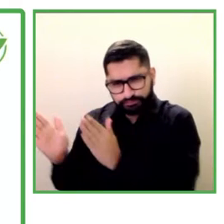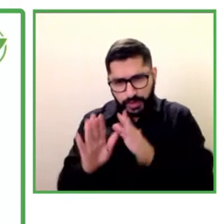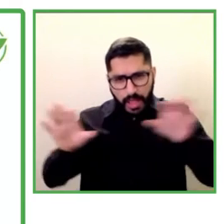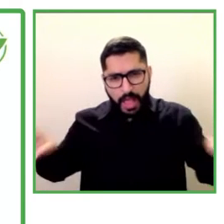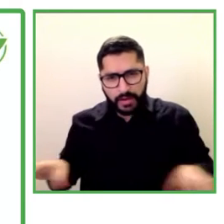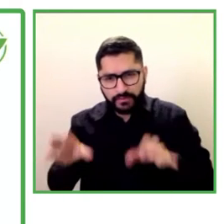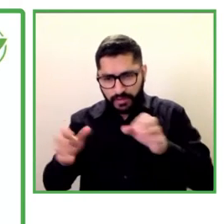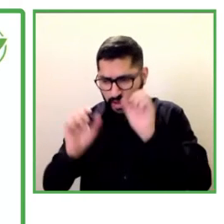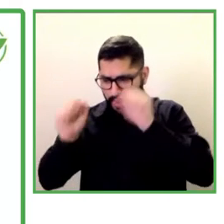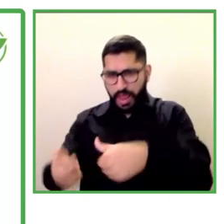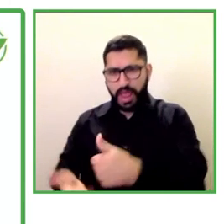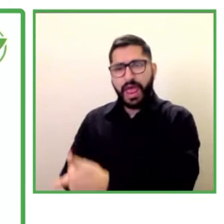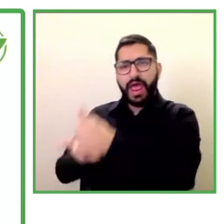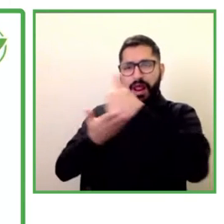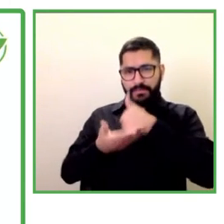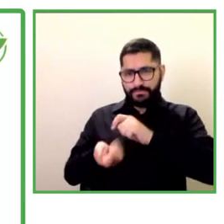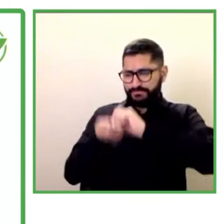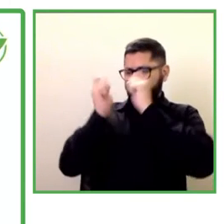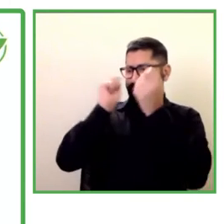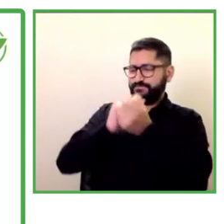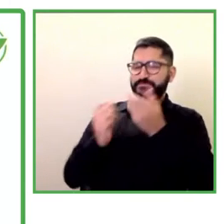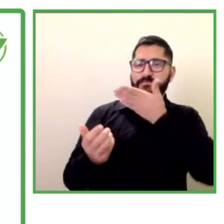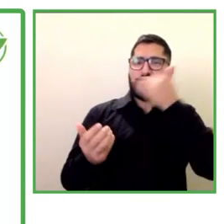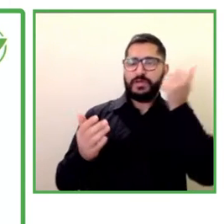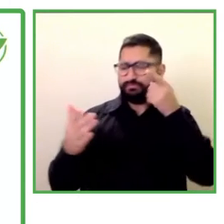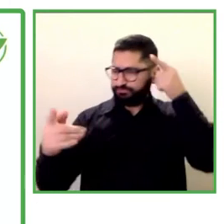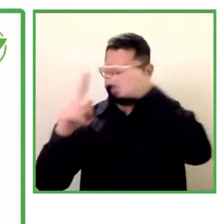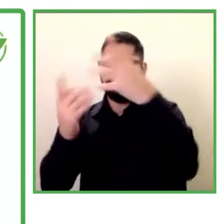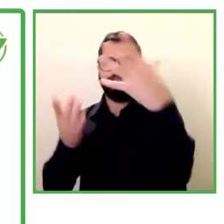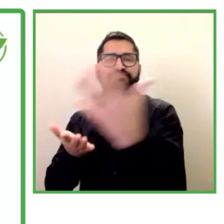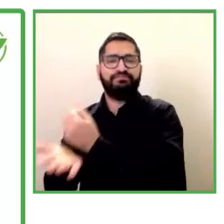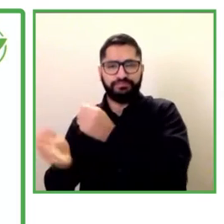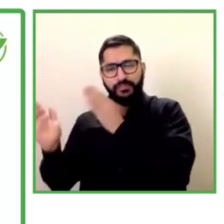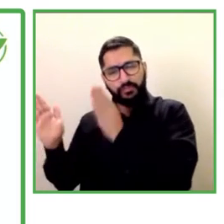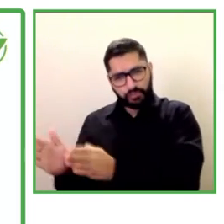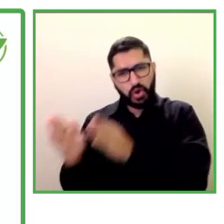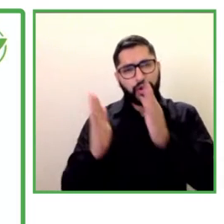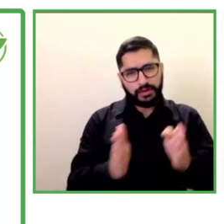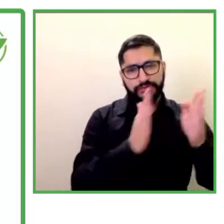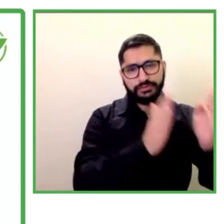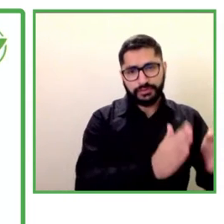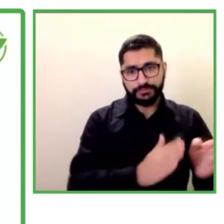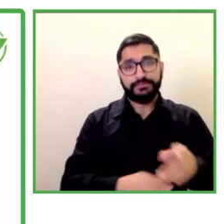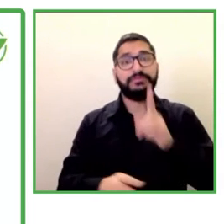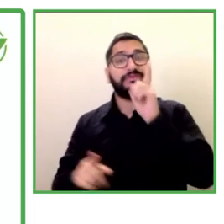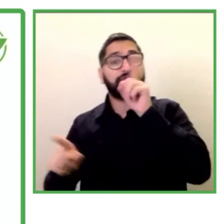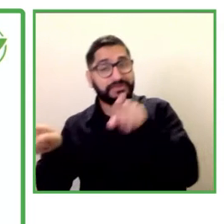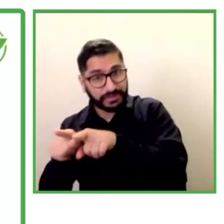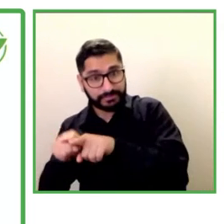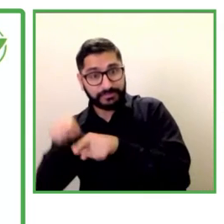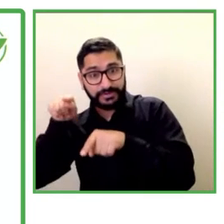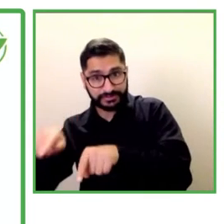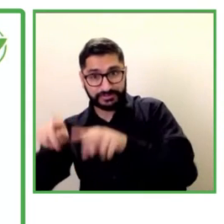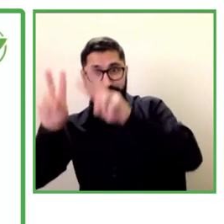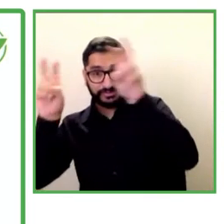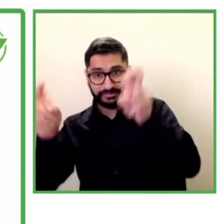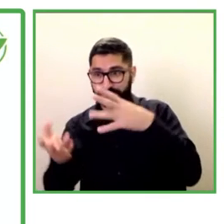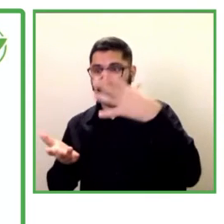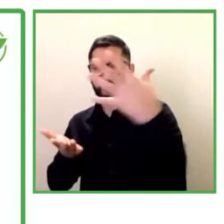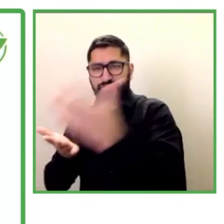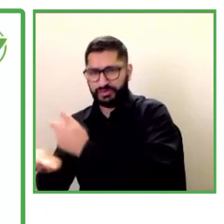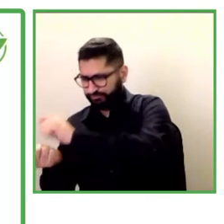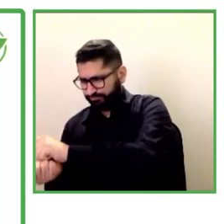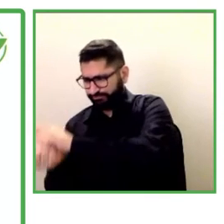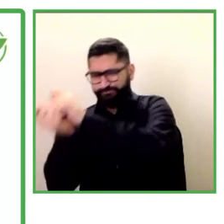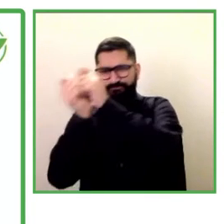specific in very determined, well-determined timelines so that we can see the evolution of each one of the countries, of